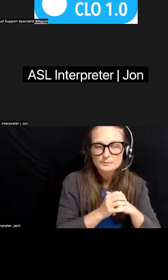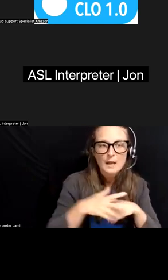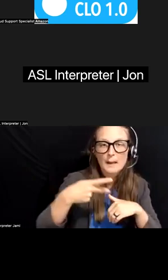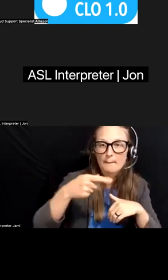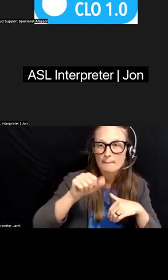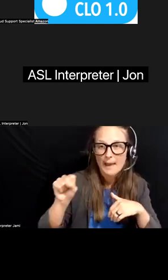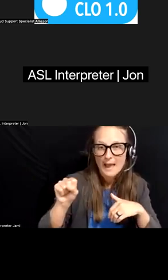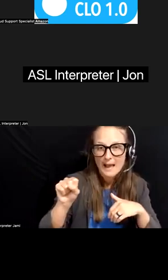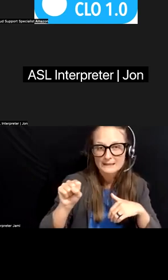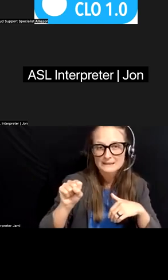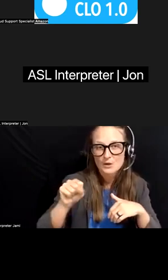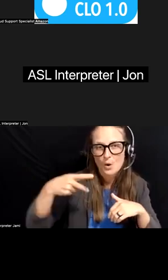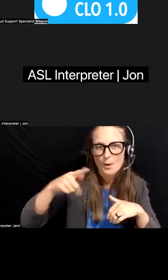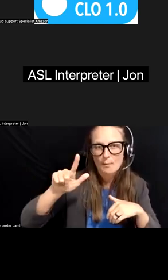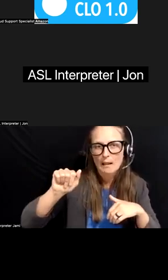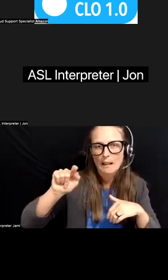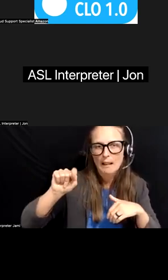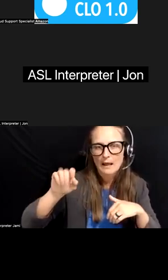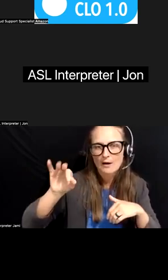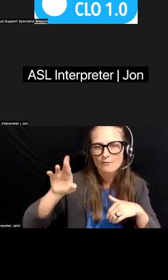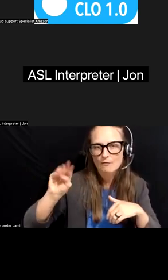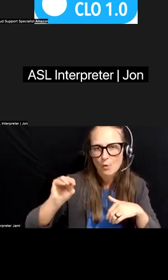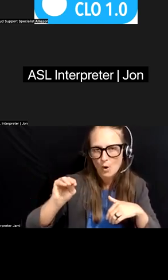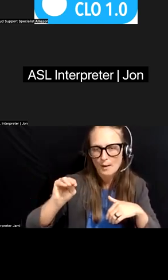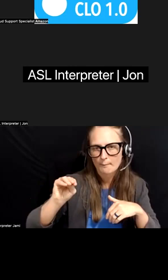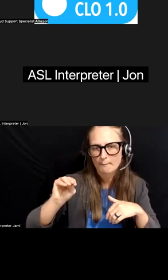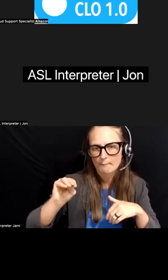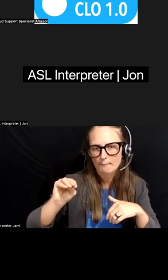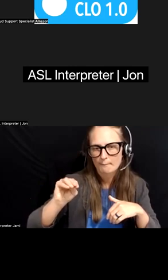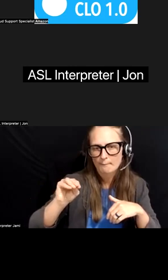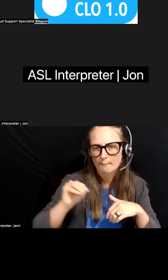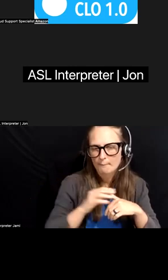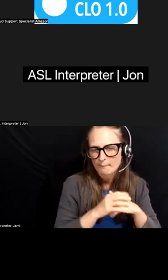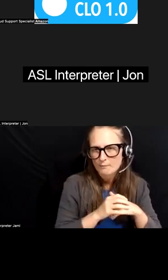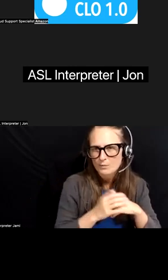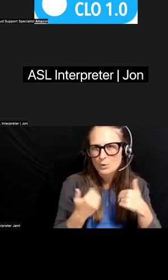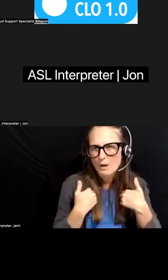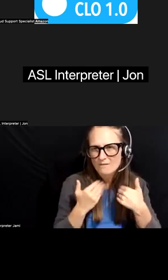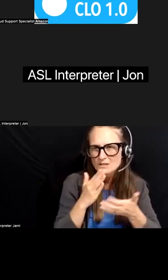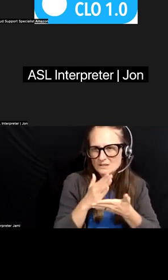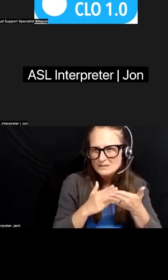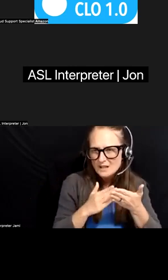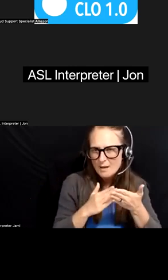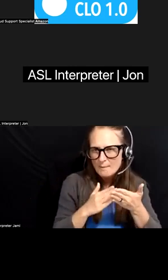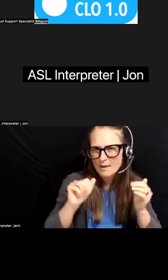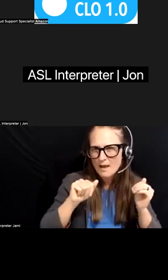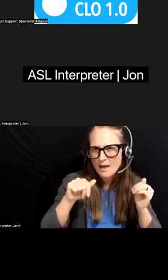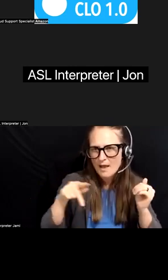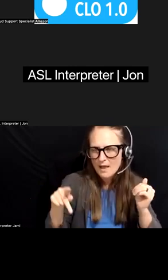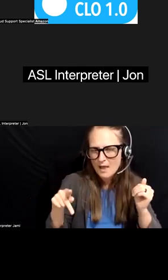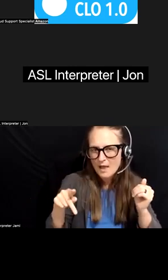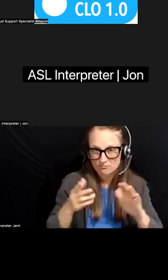PaaS, or Platform as a that's Service. SaaS. Pretty straightforward, right? You have some application, you got to